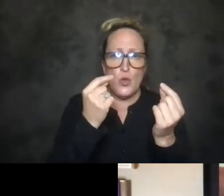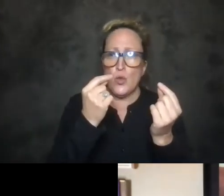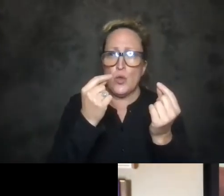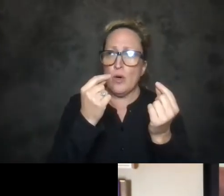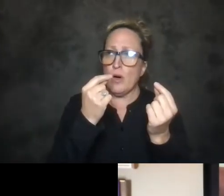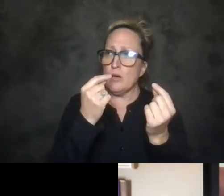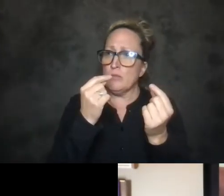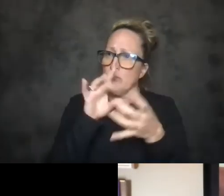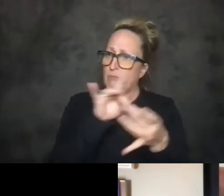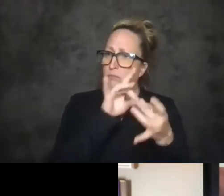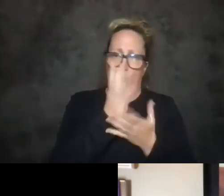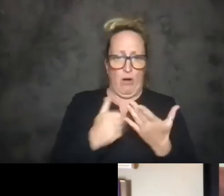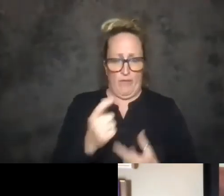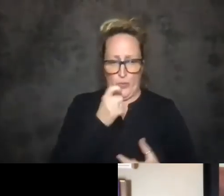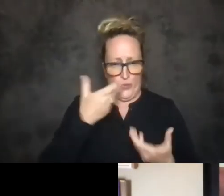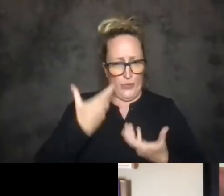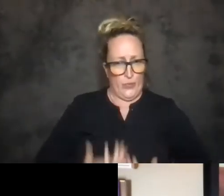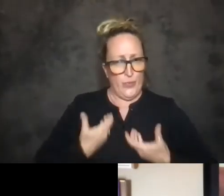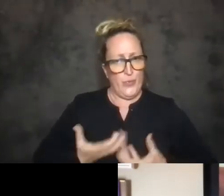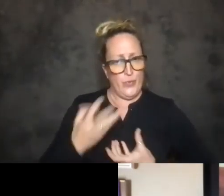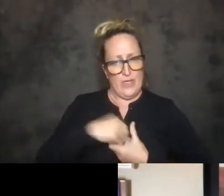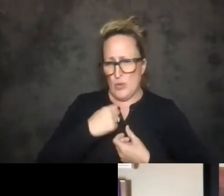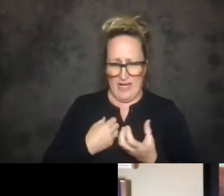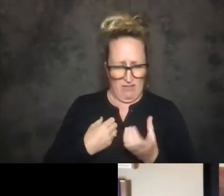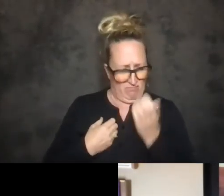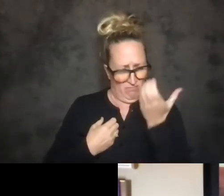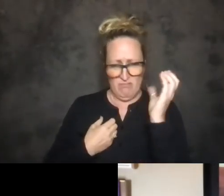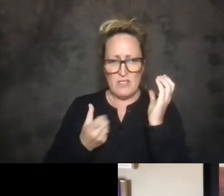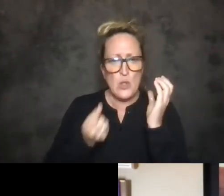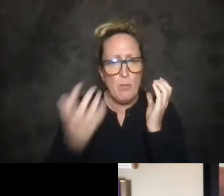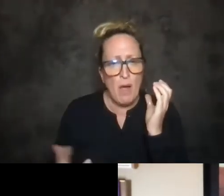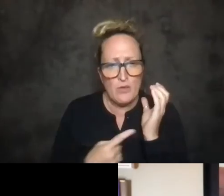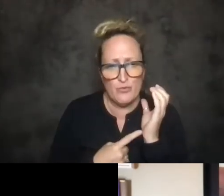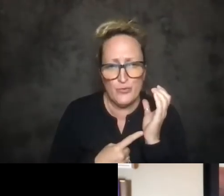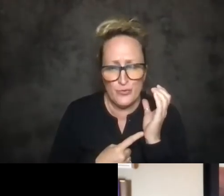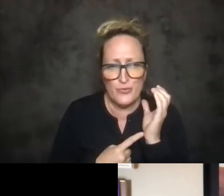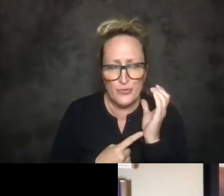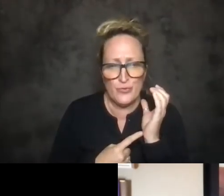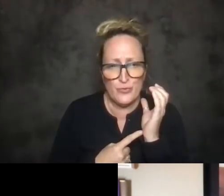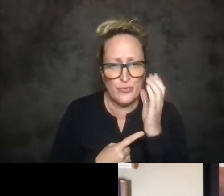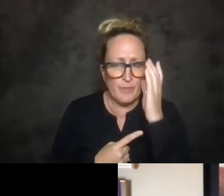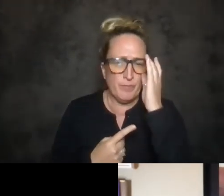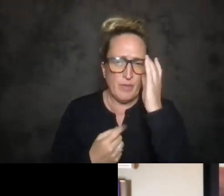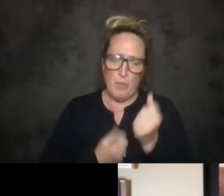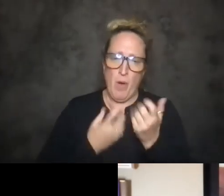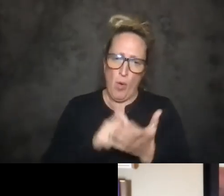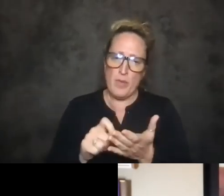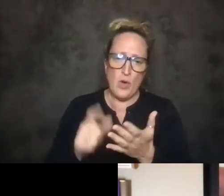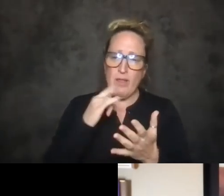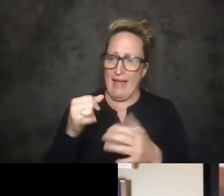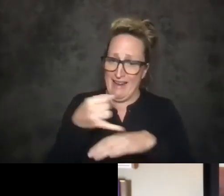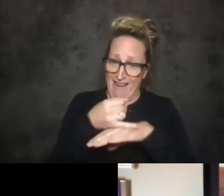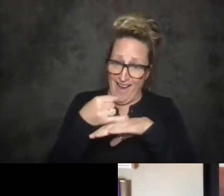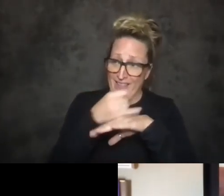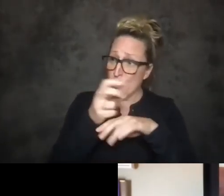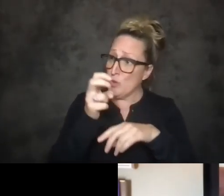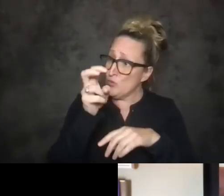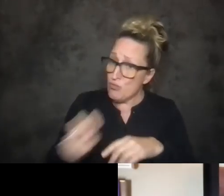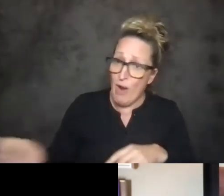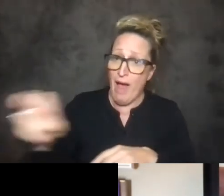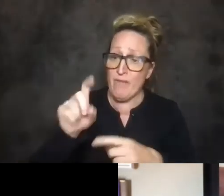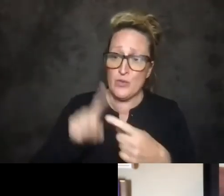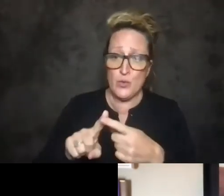So a poem can hold so much. And so poems are like these islands that you could travel to